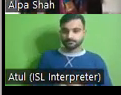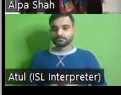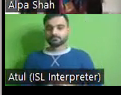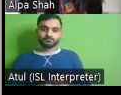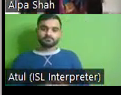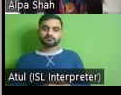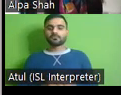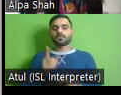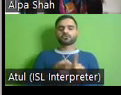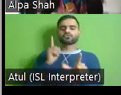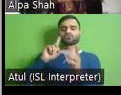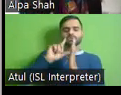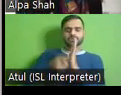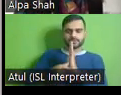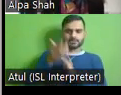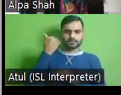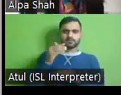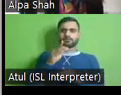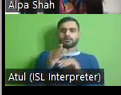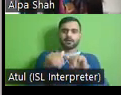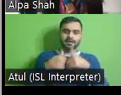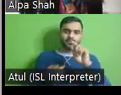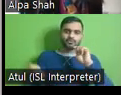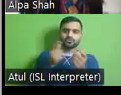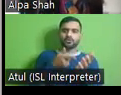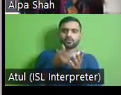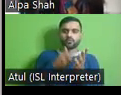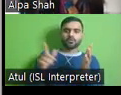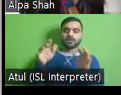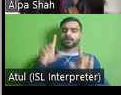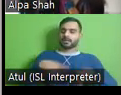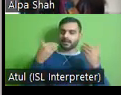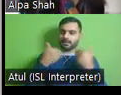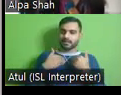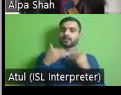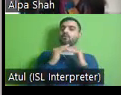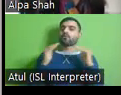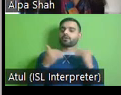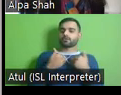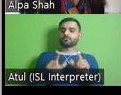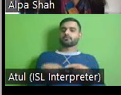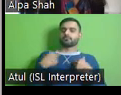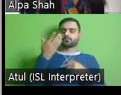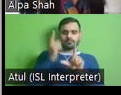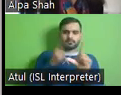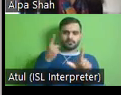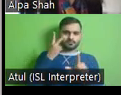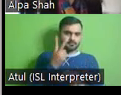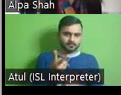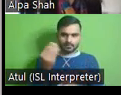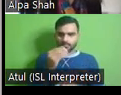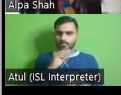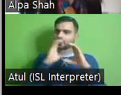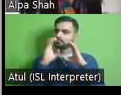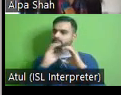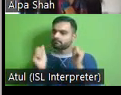a few years later, so this is how it's done in the village where I lived. And then in a few years later, I stumbled upon the